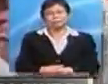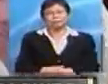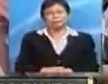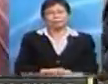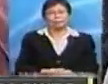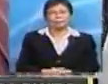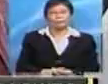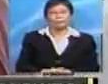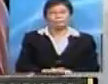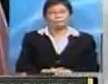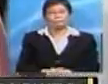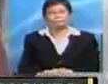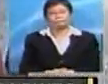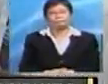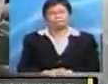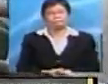Yes.